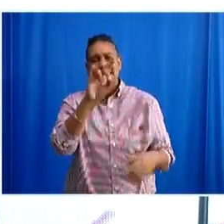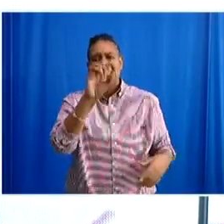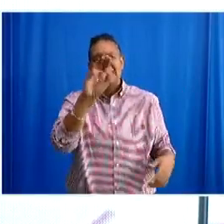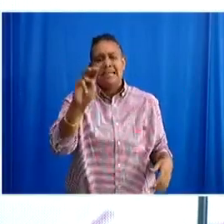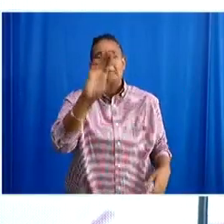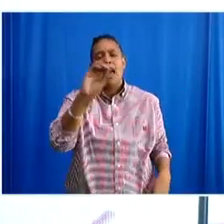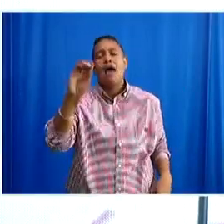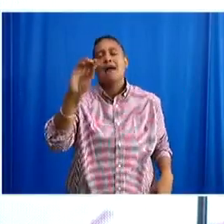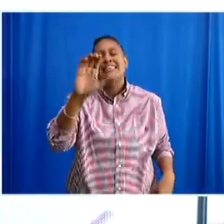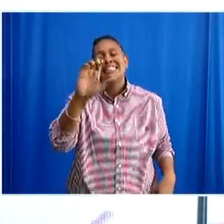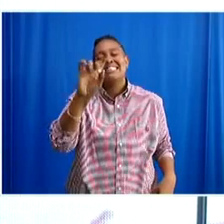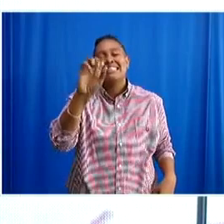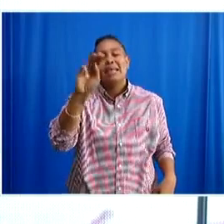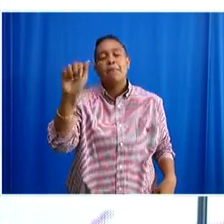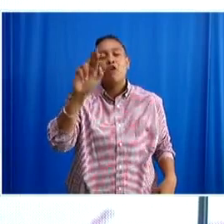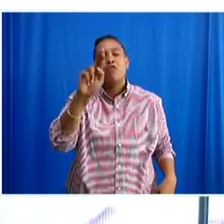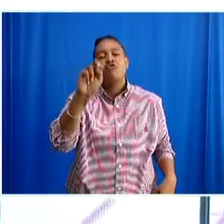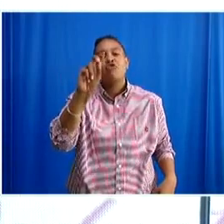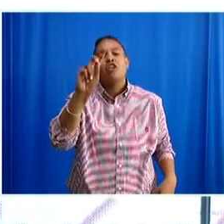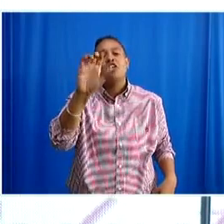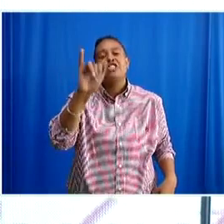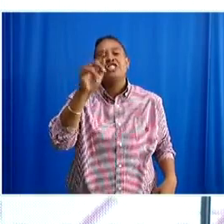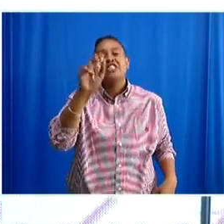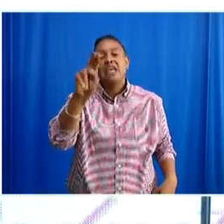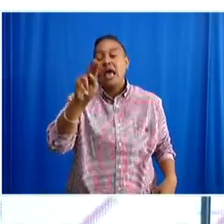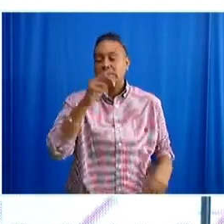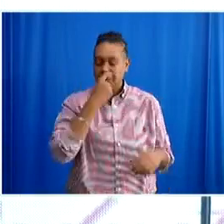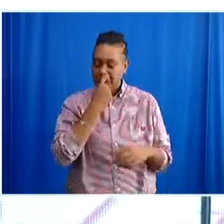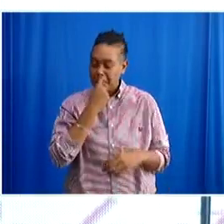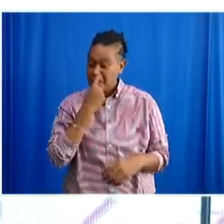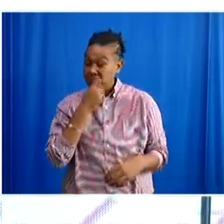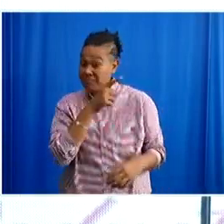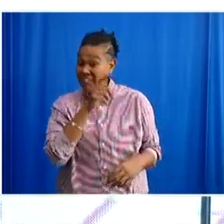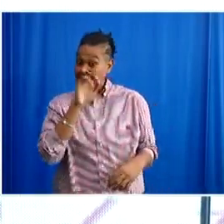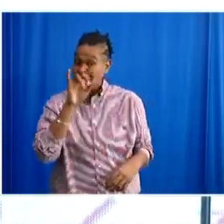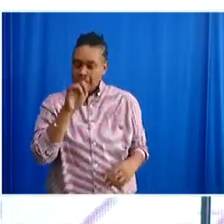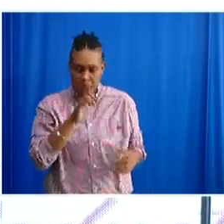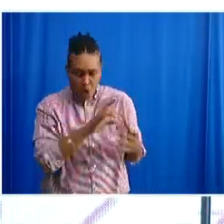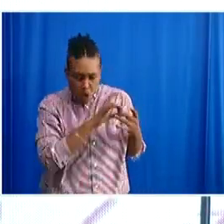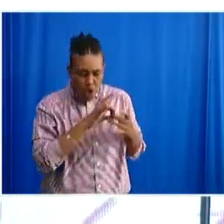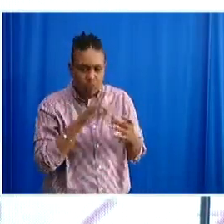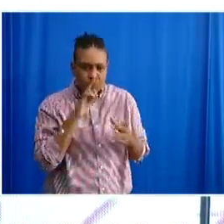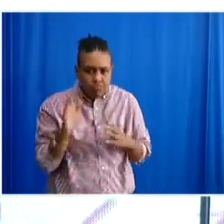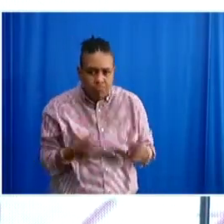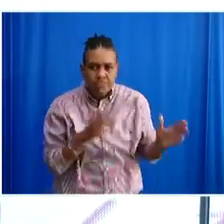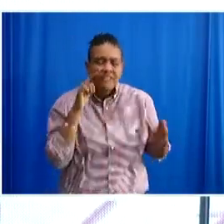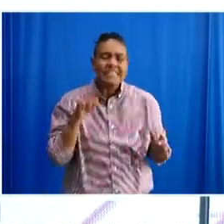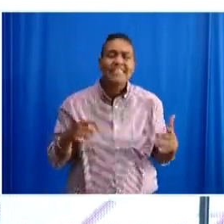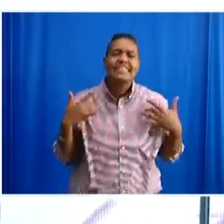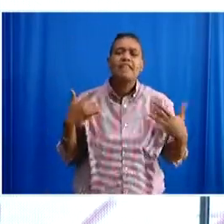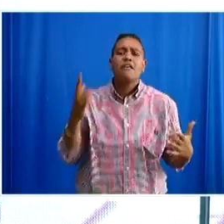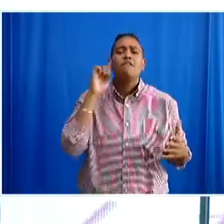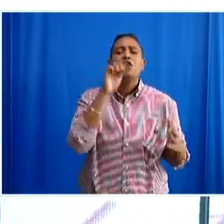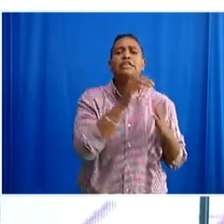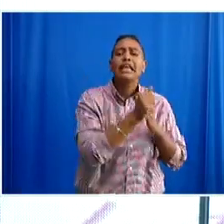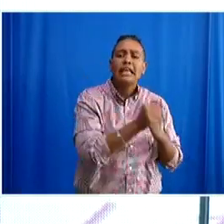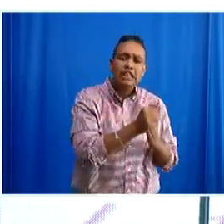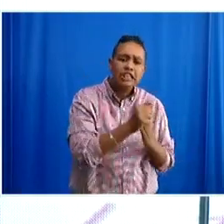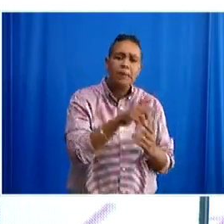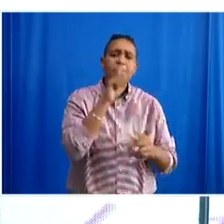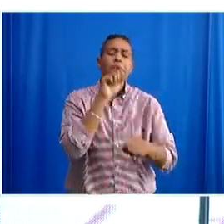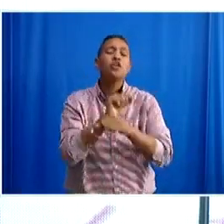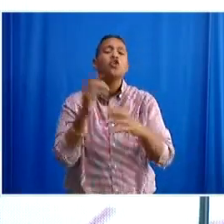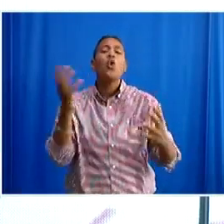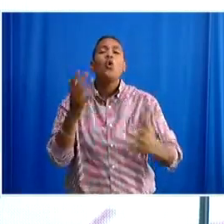Ronald Jackson, CDEMA's co-organizer of this event, for its leadership, ensuring that